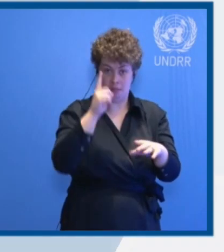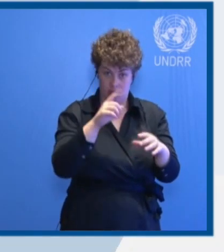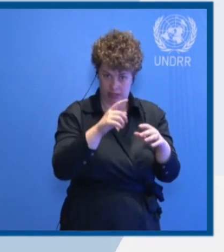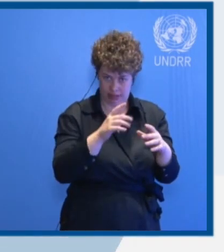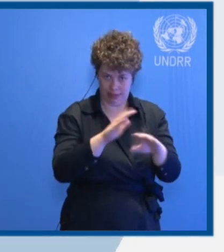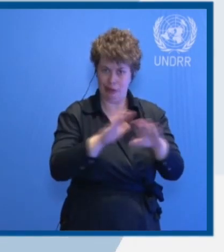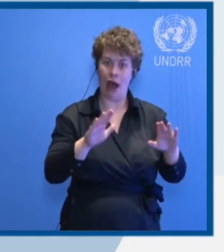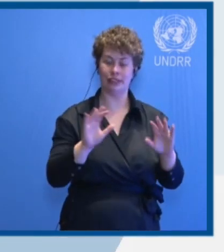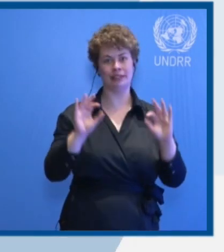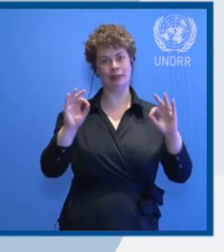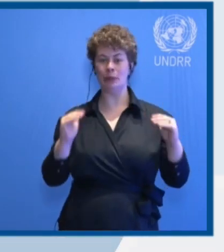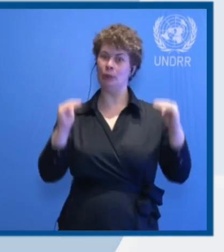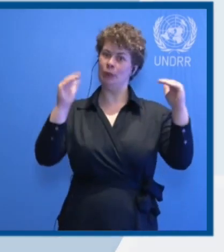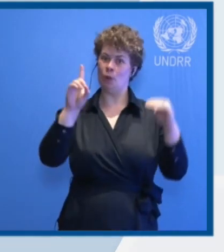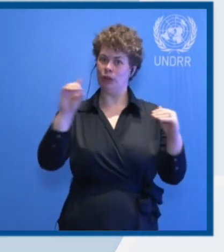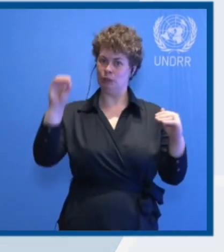Anyone in the panel?